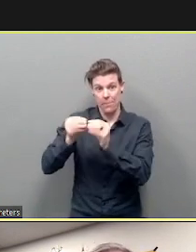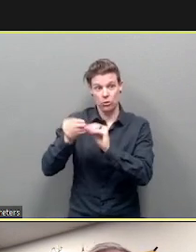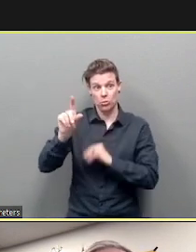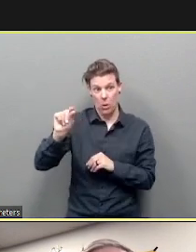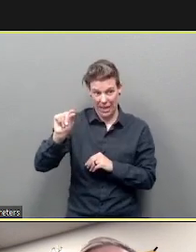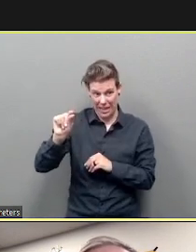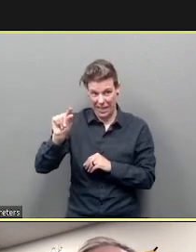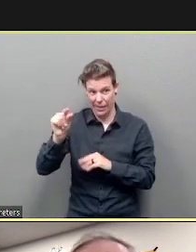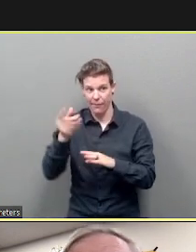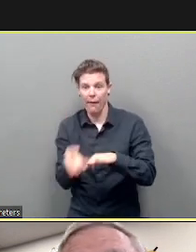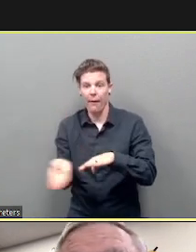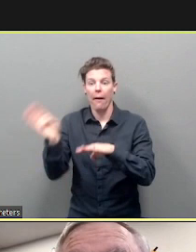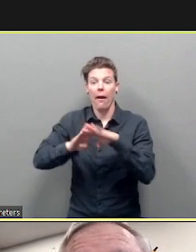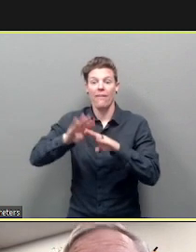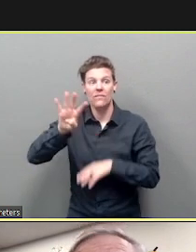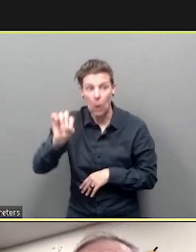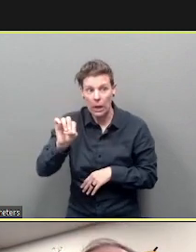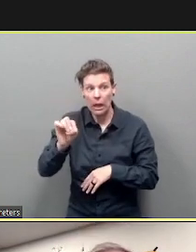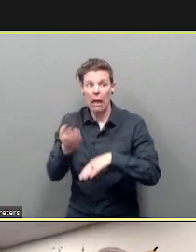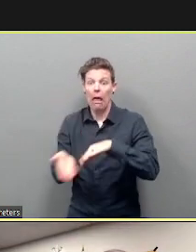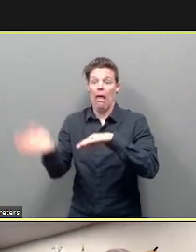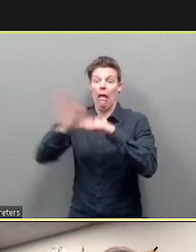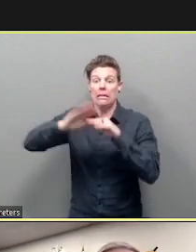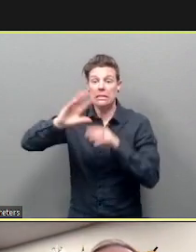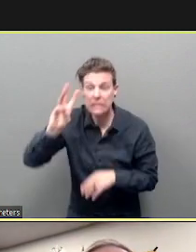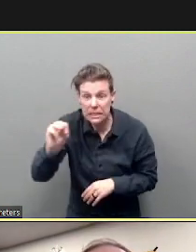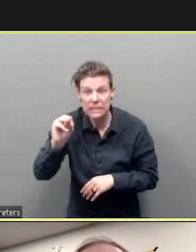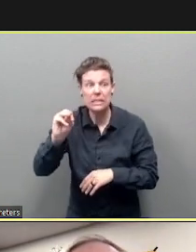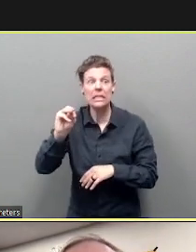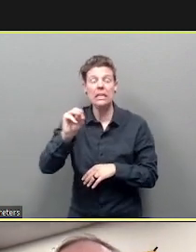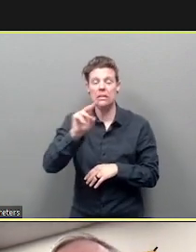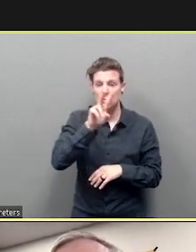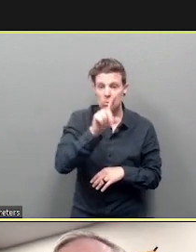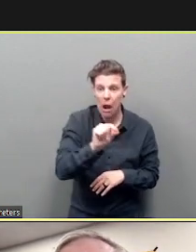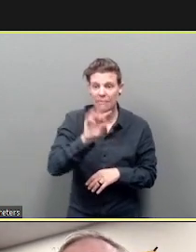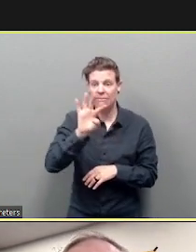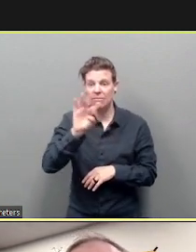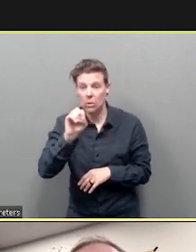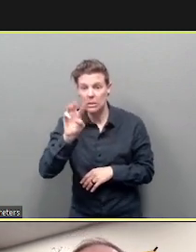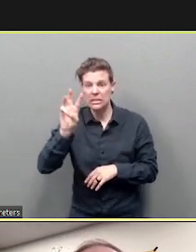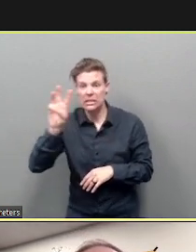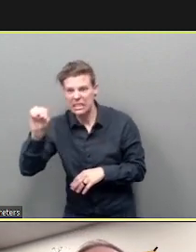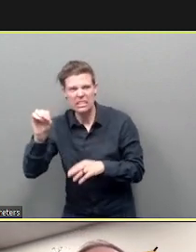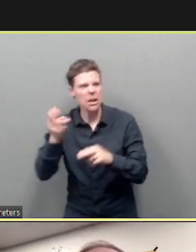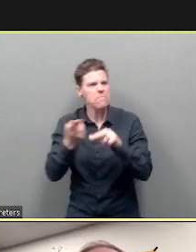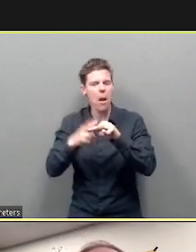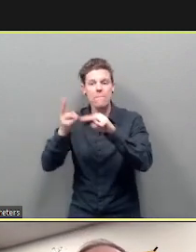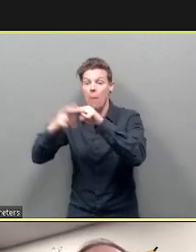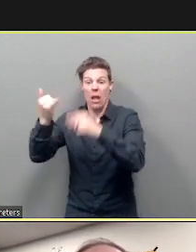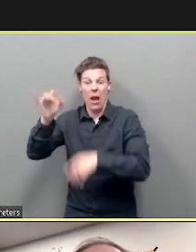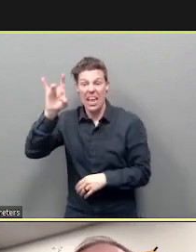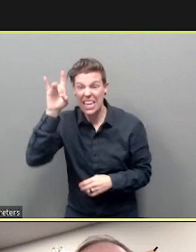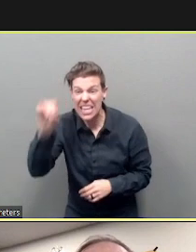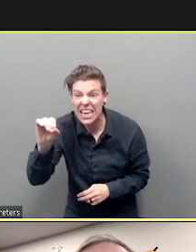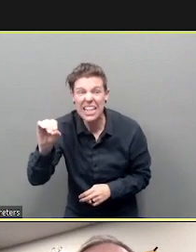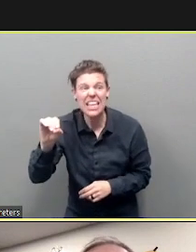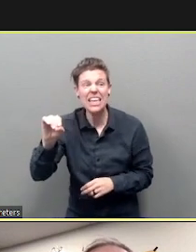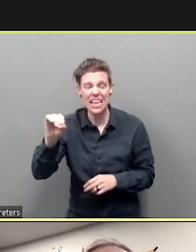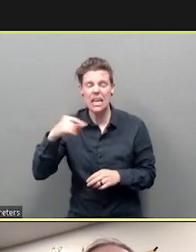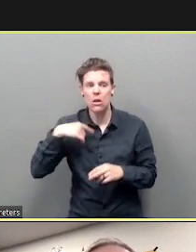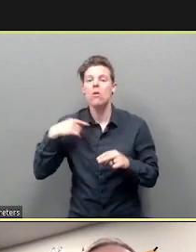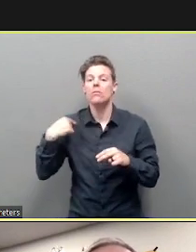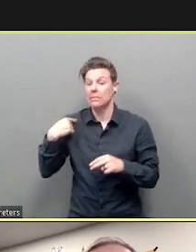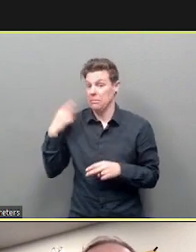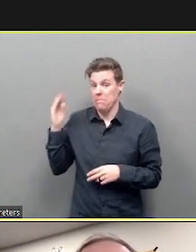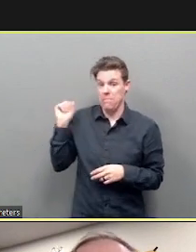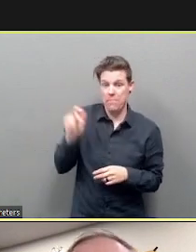and then went up to 60. I was kind of shocked to see it up to 80 when I got back from leaving. So that's a high